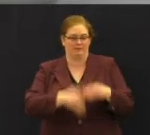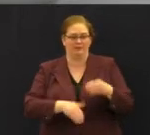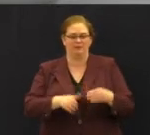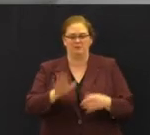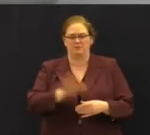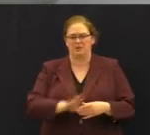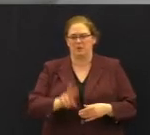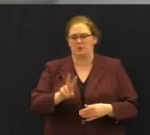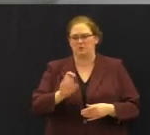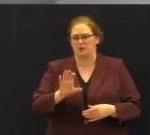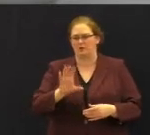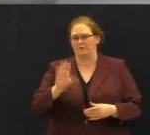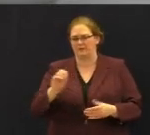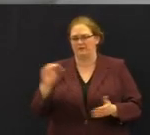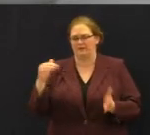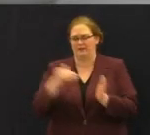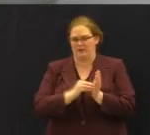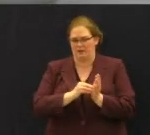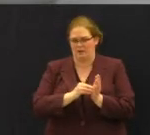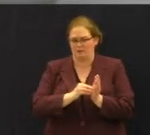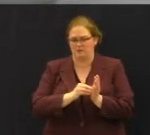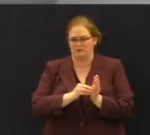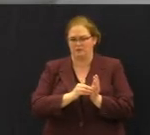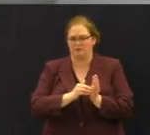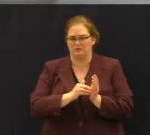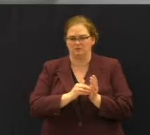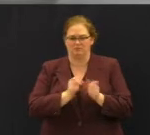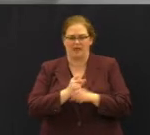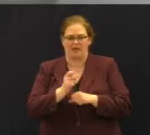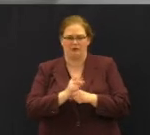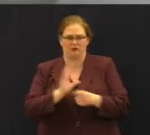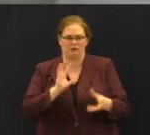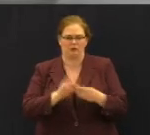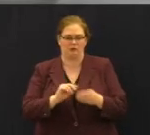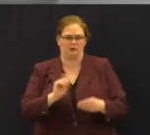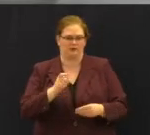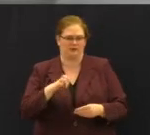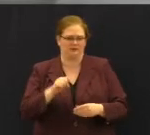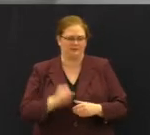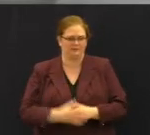about $250,000 annually in total taxes.